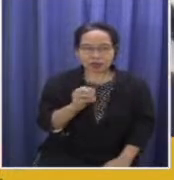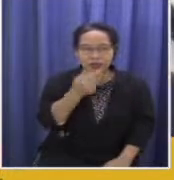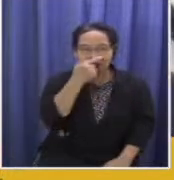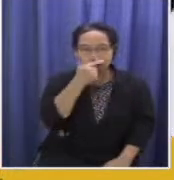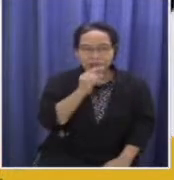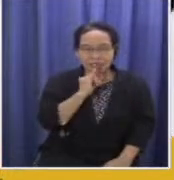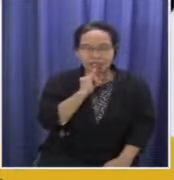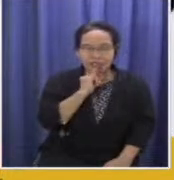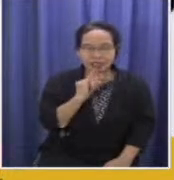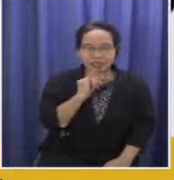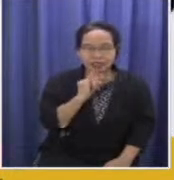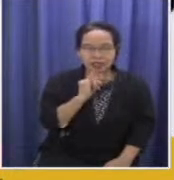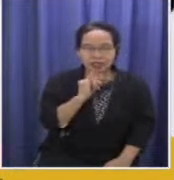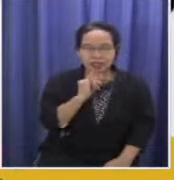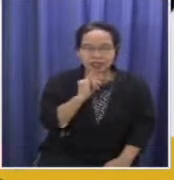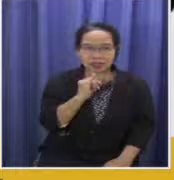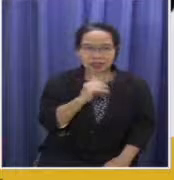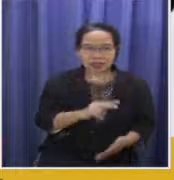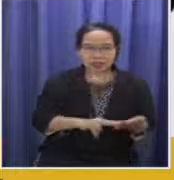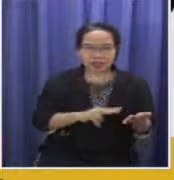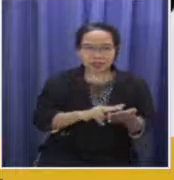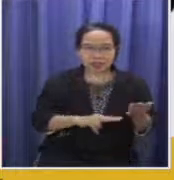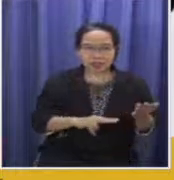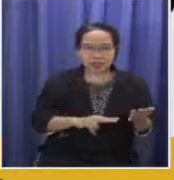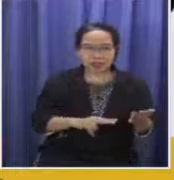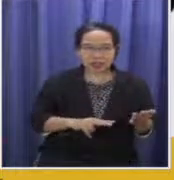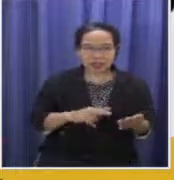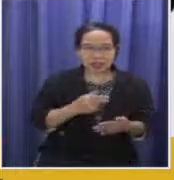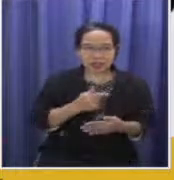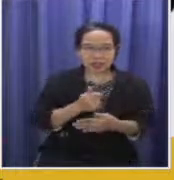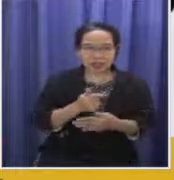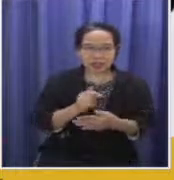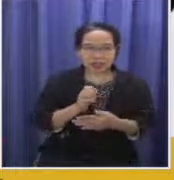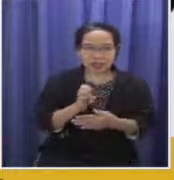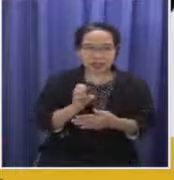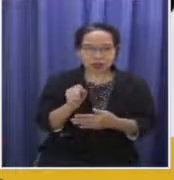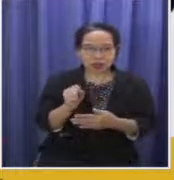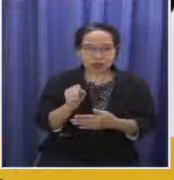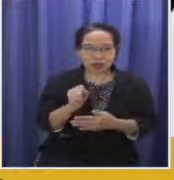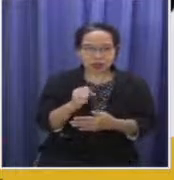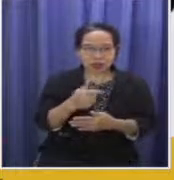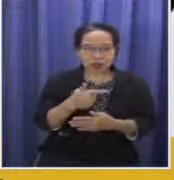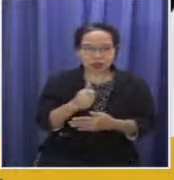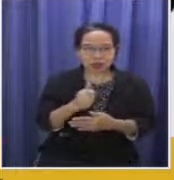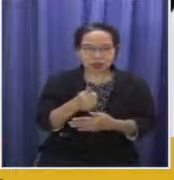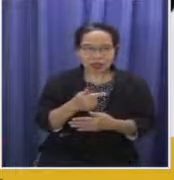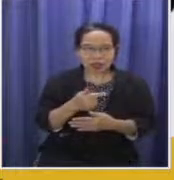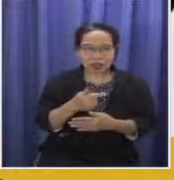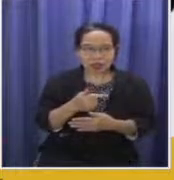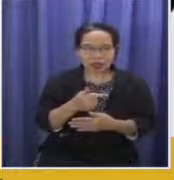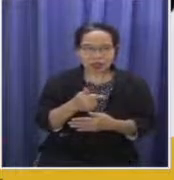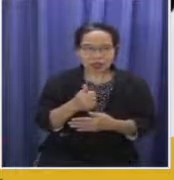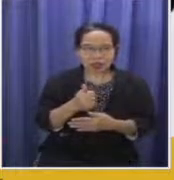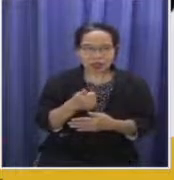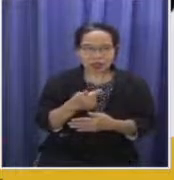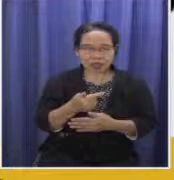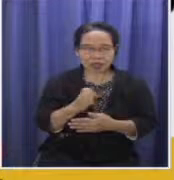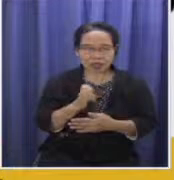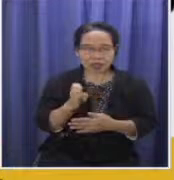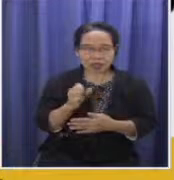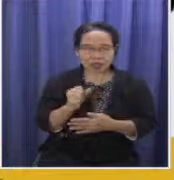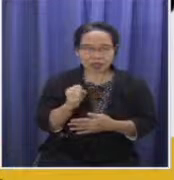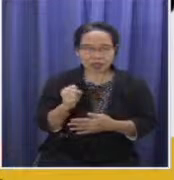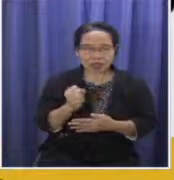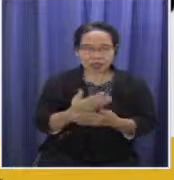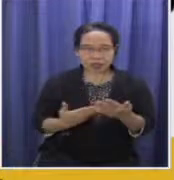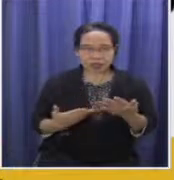Greek is, let us read, hageos, something sacred. Hageos,